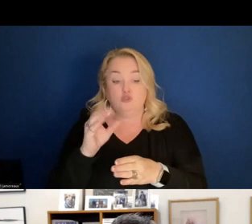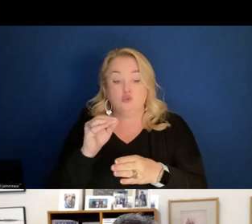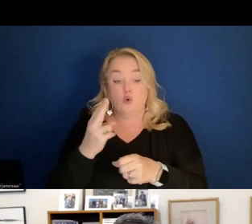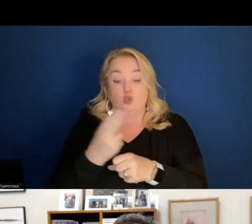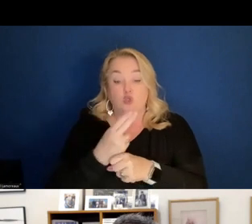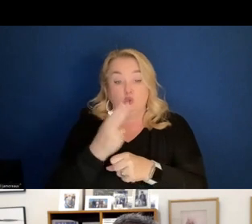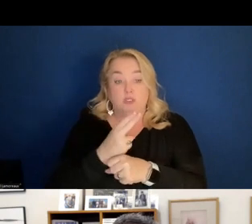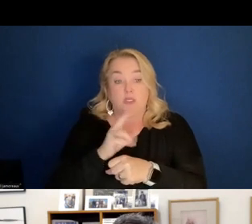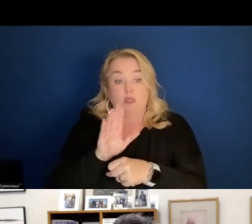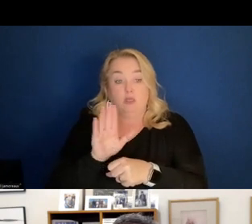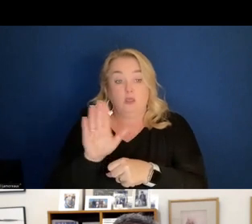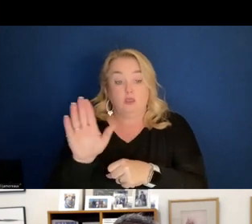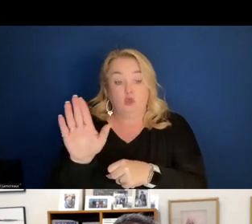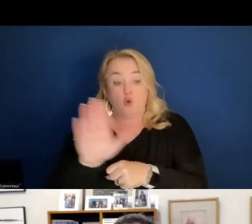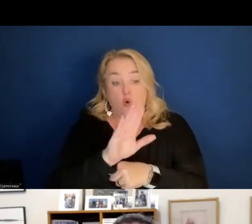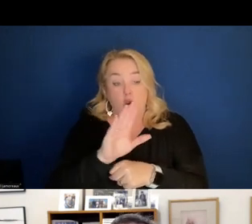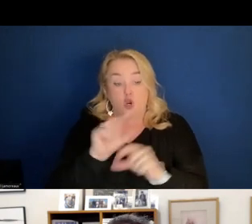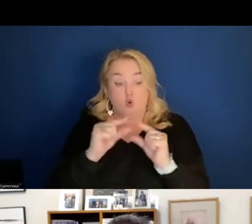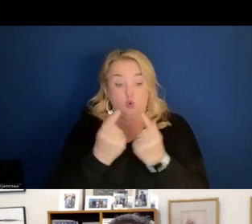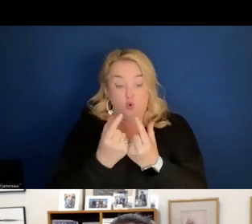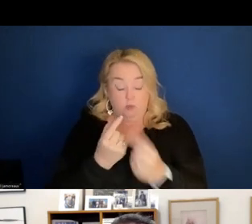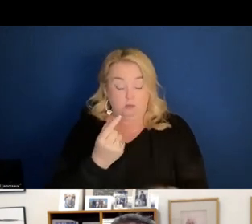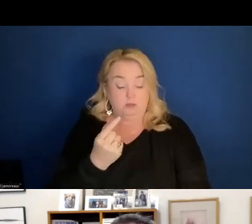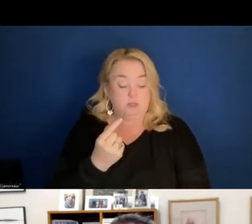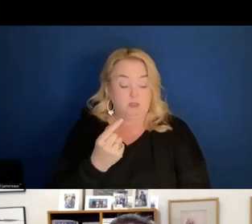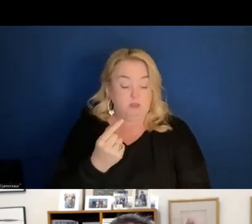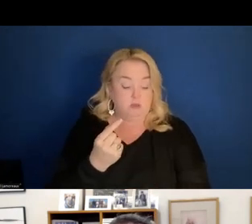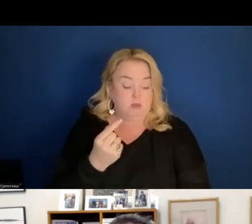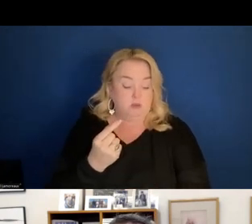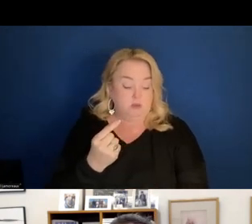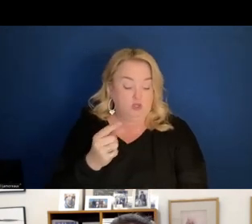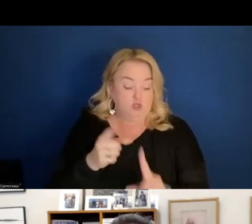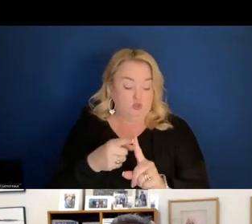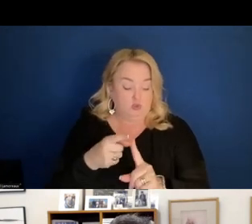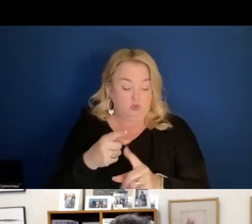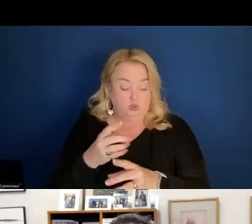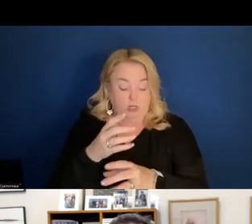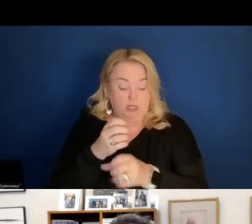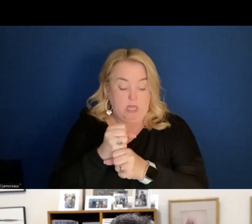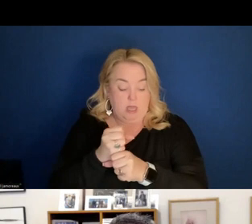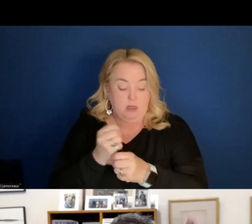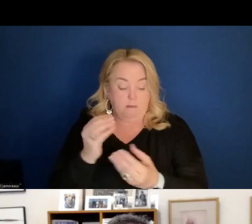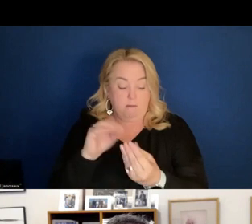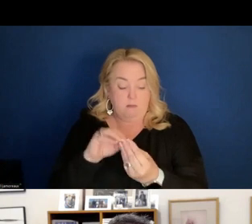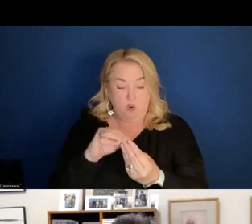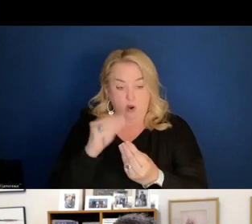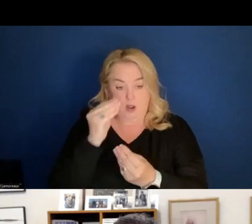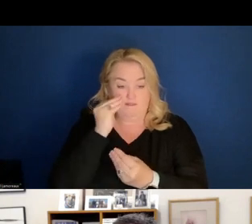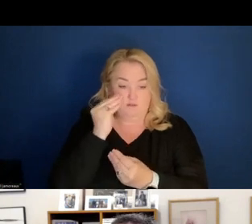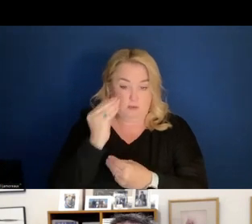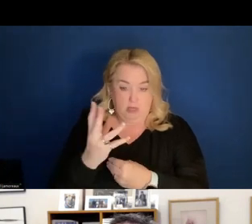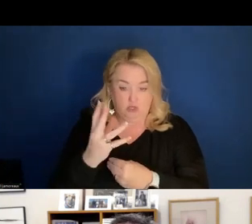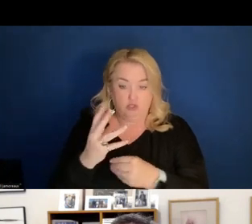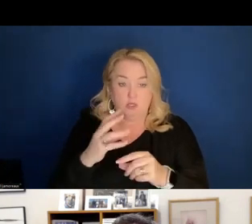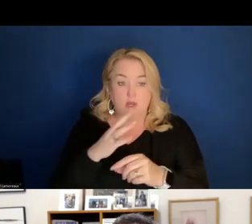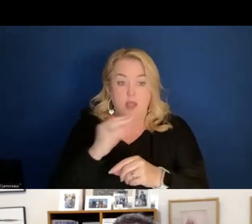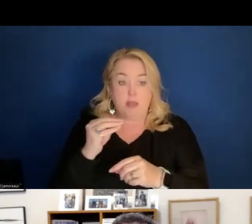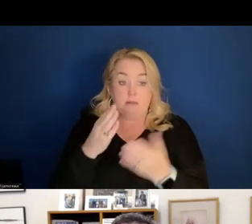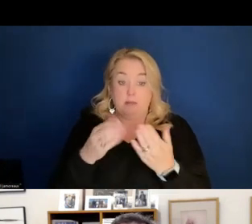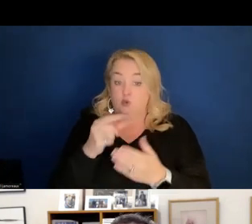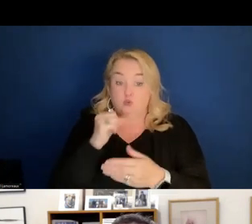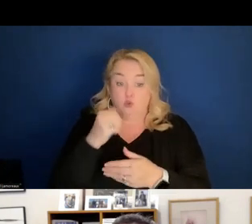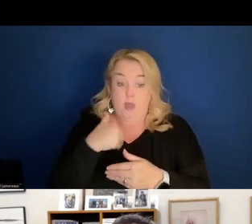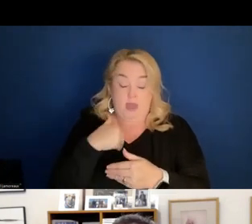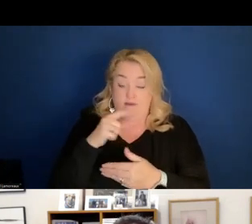the existing groups and gatherings as a way of, again, getting some of this basic information. You may not have, you know, thousands